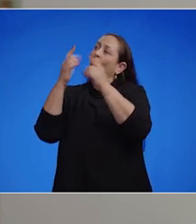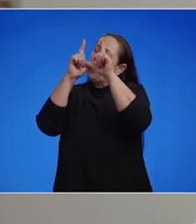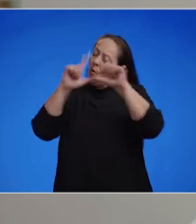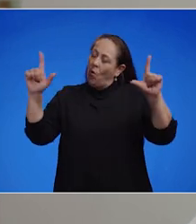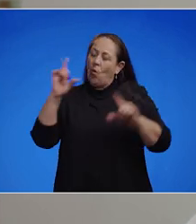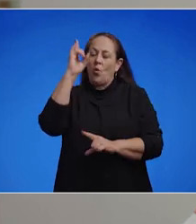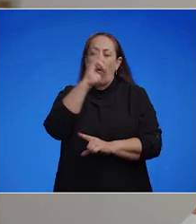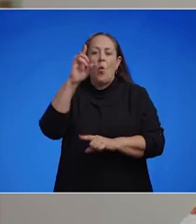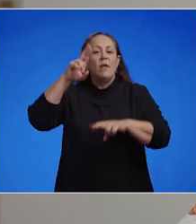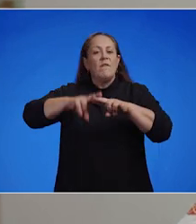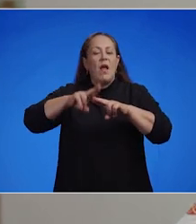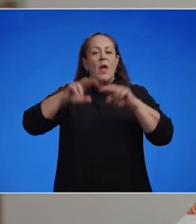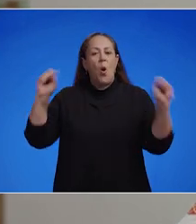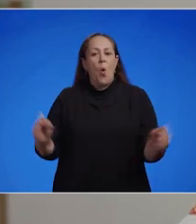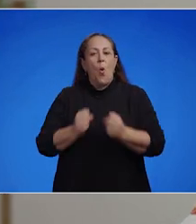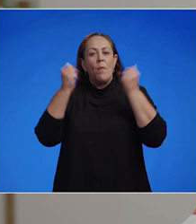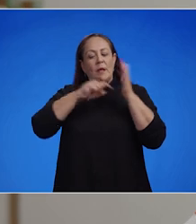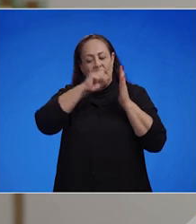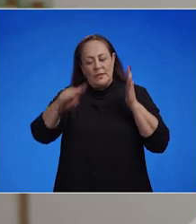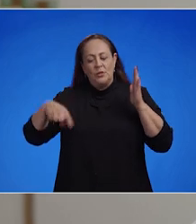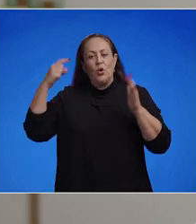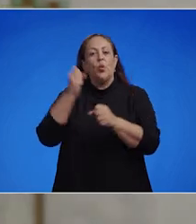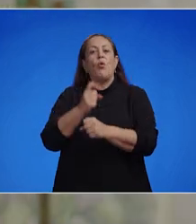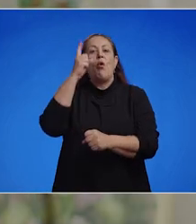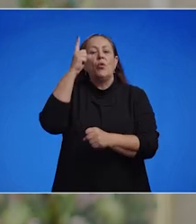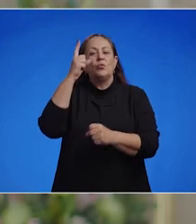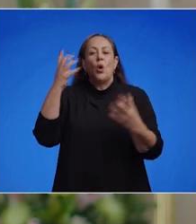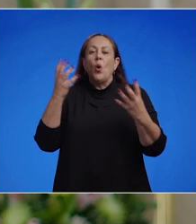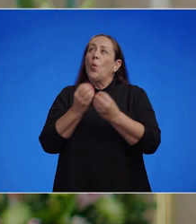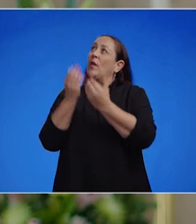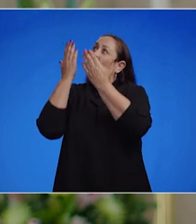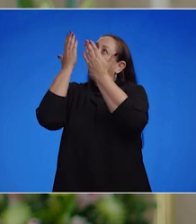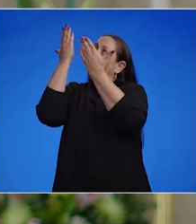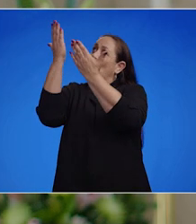thanks, Lord, Holy Father, Almighty and Eternal God.